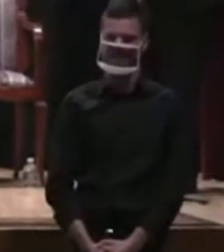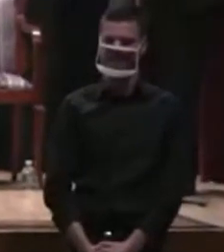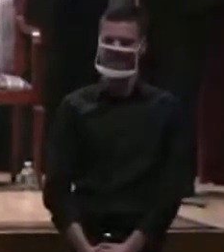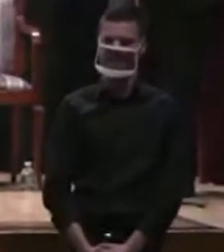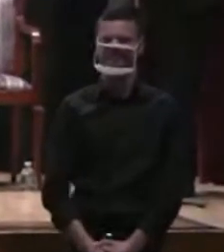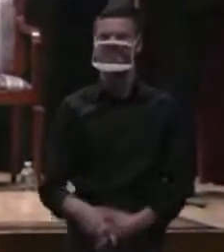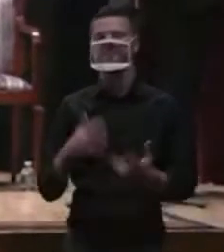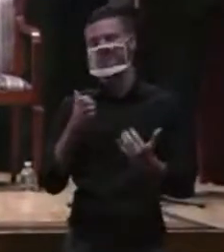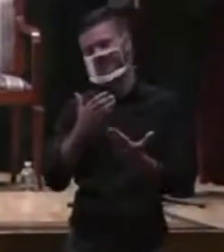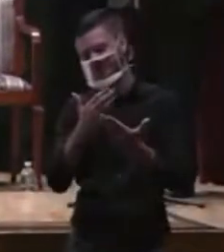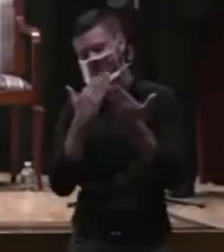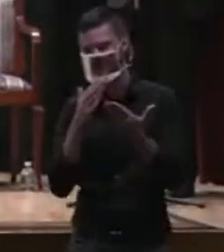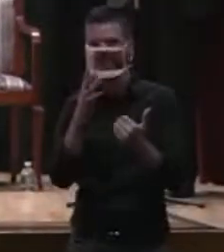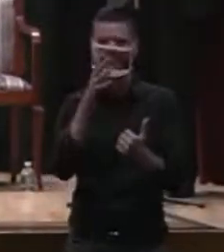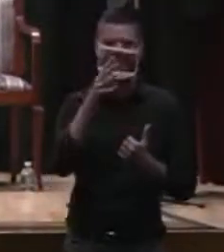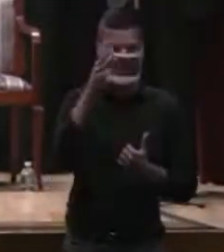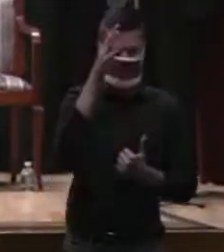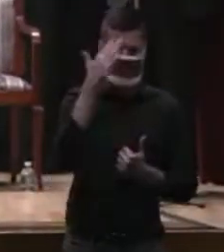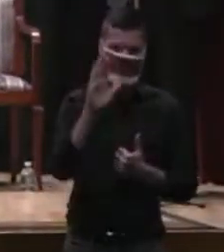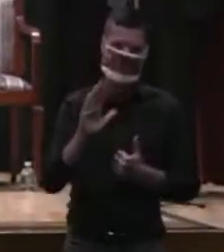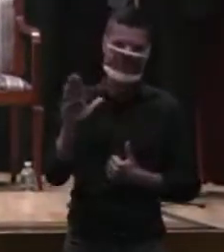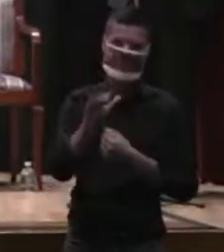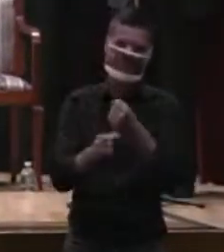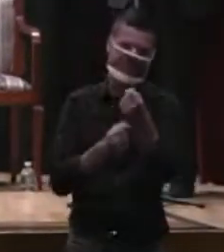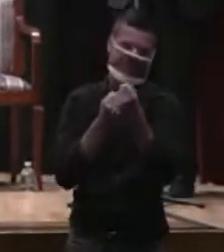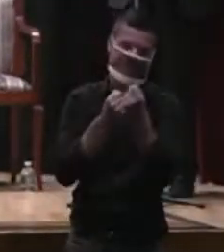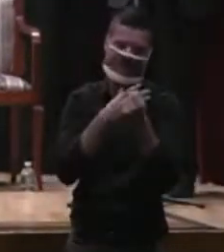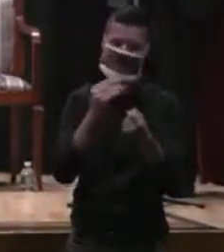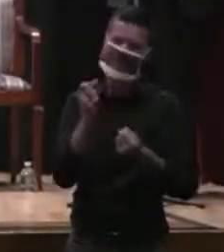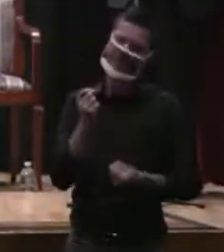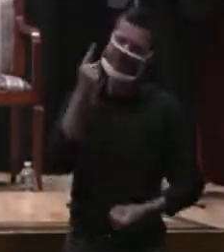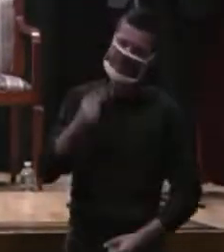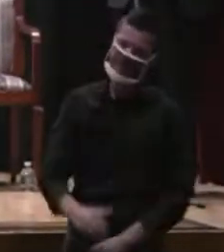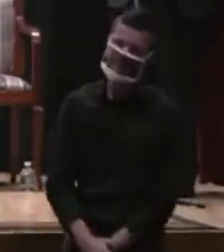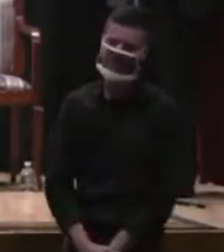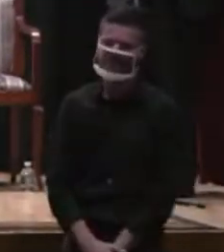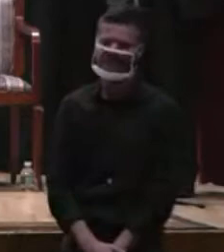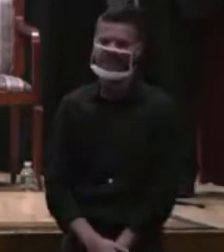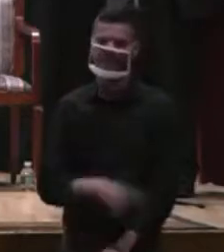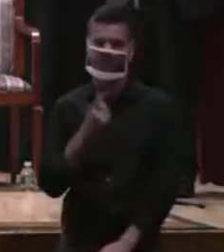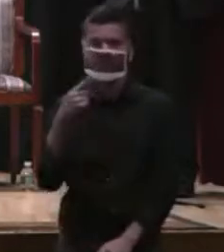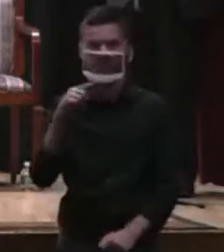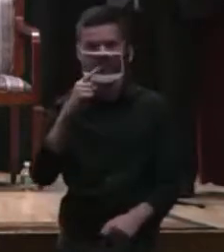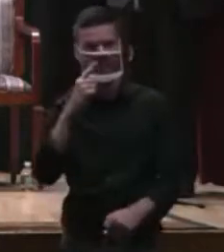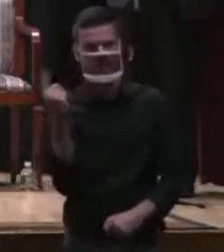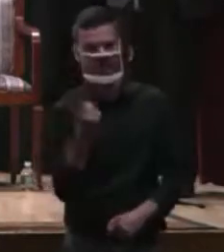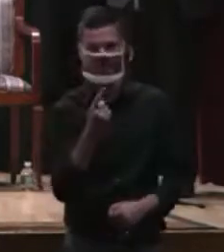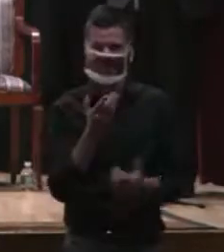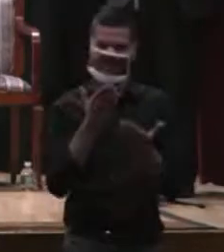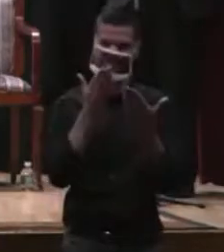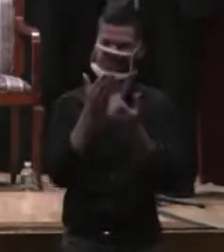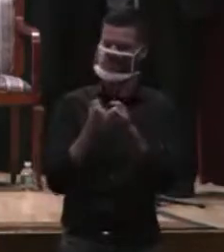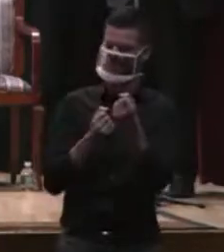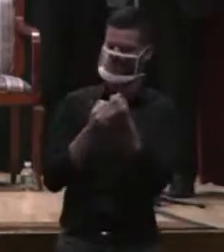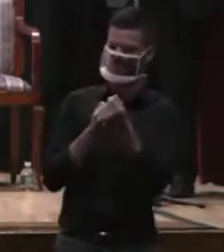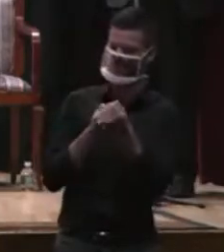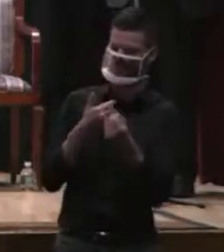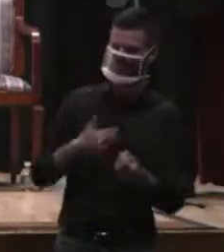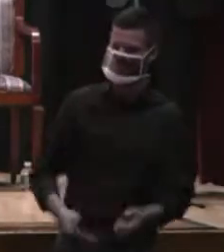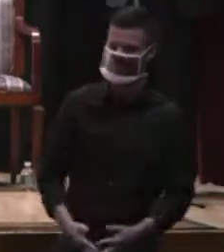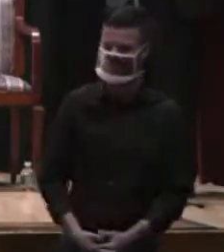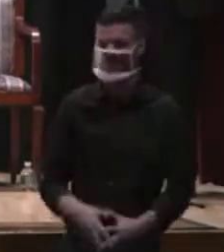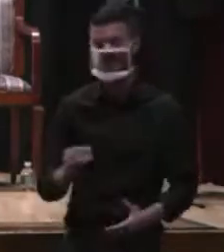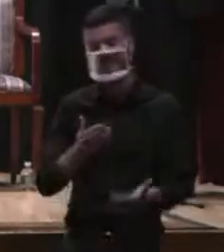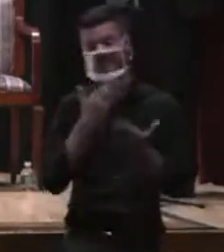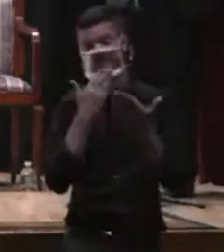Pixing would like to thank her parents for their support and understanding. They are always being there for her. She would also like to thank